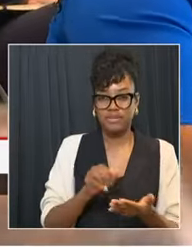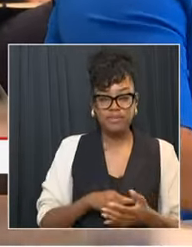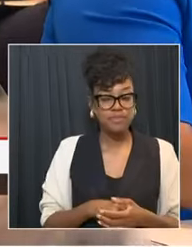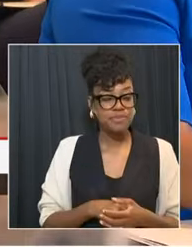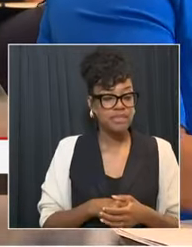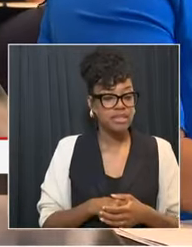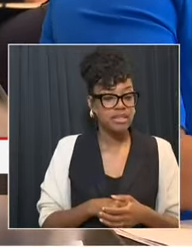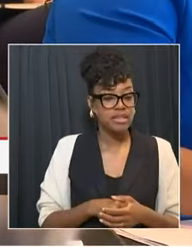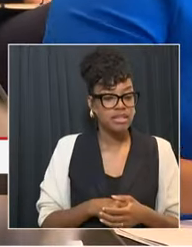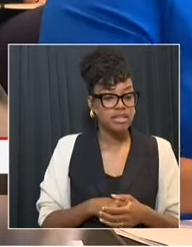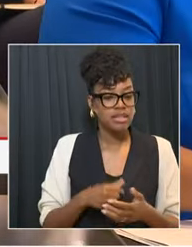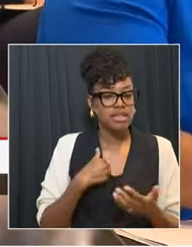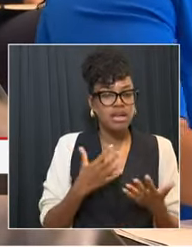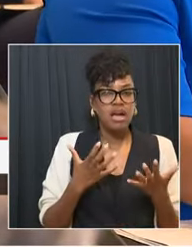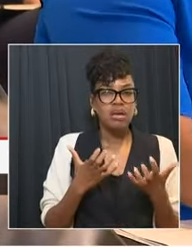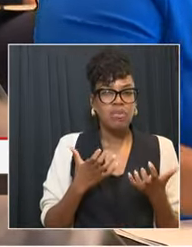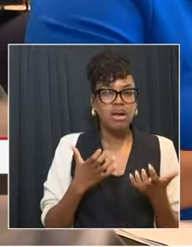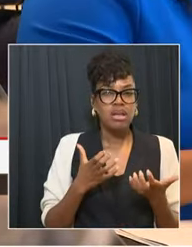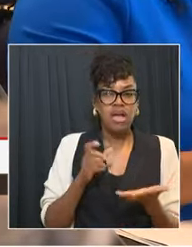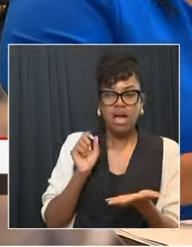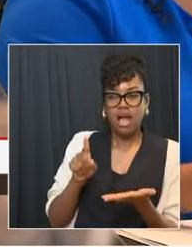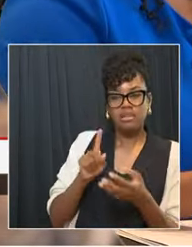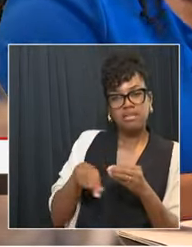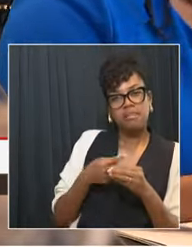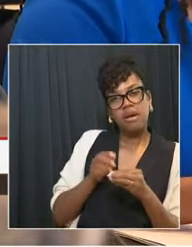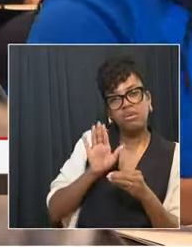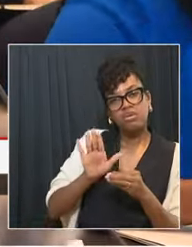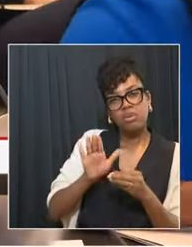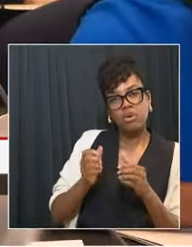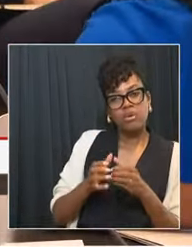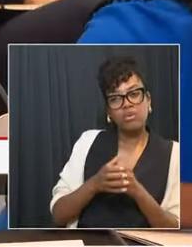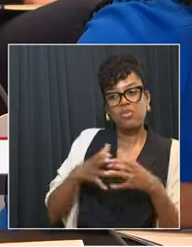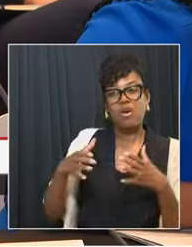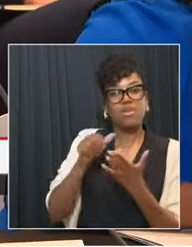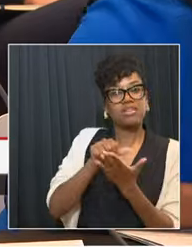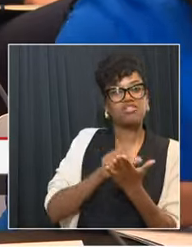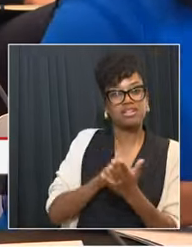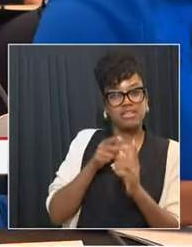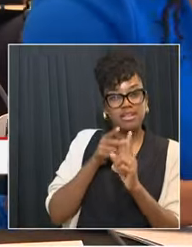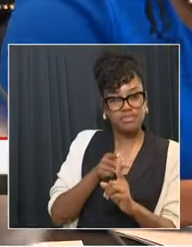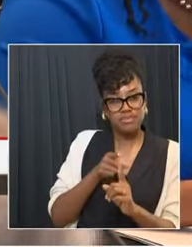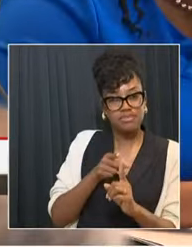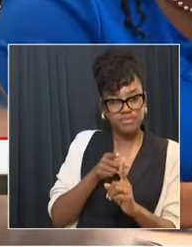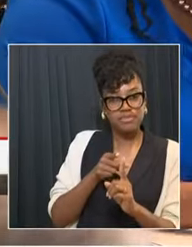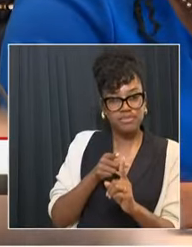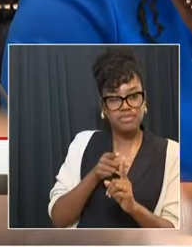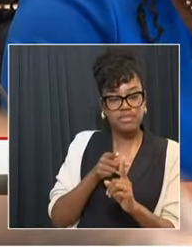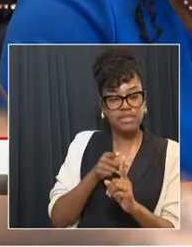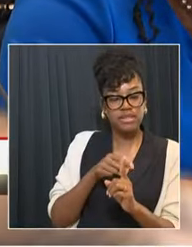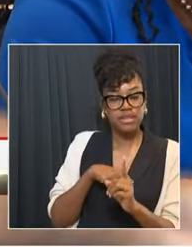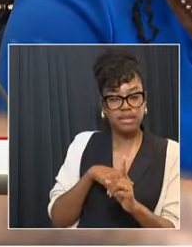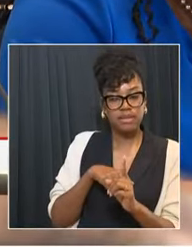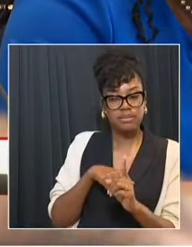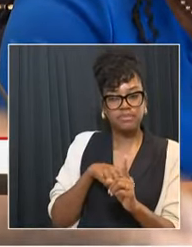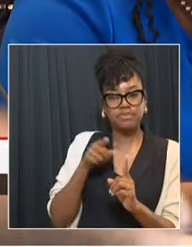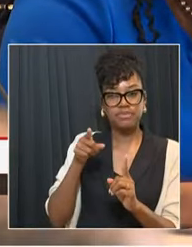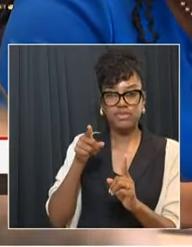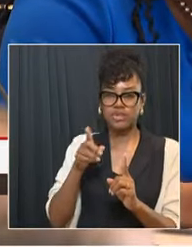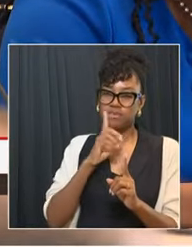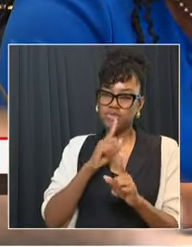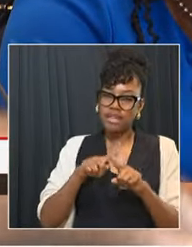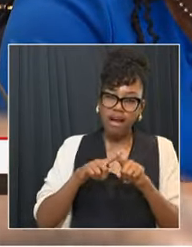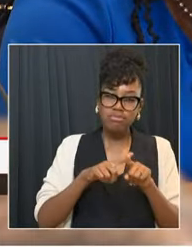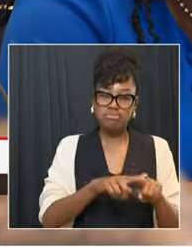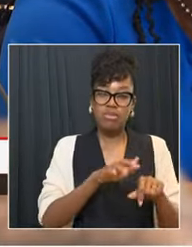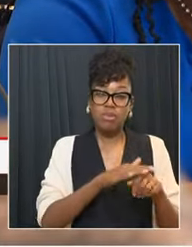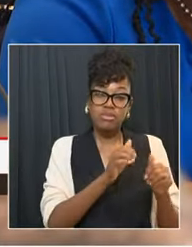wanted to ask about your growth agenda, where you're leaning on sports,